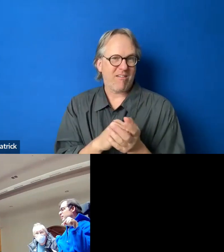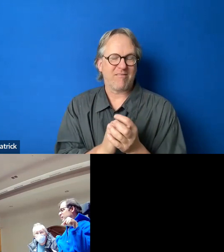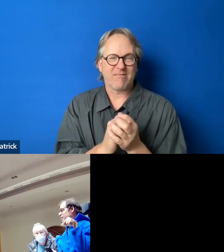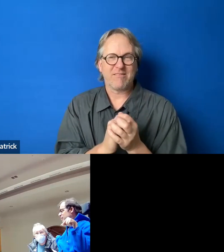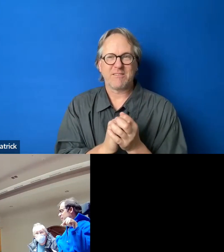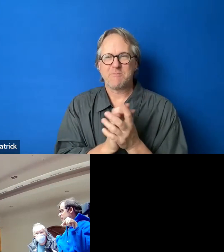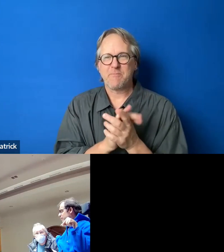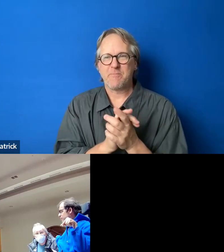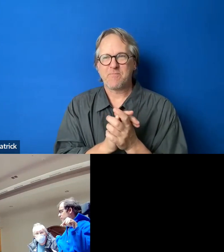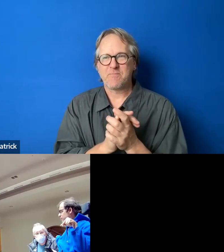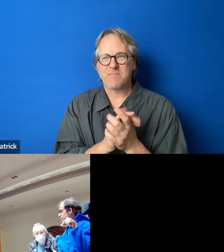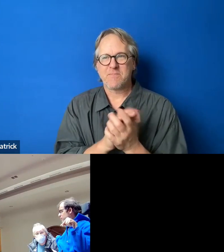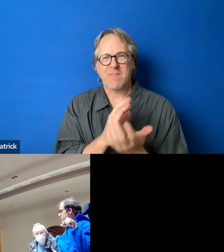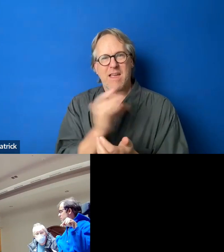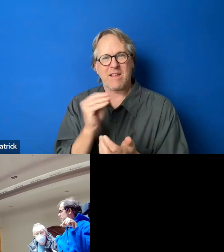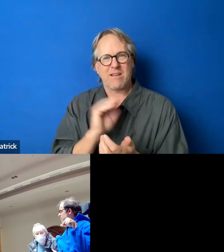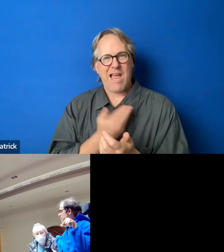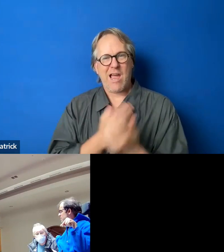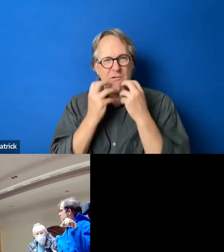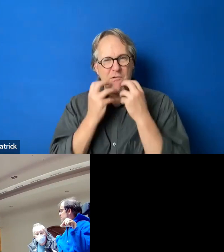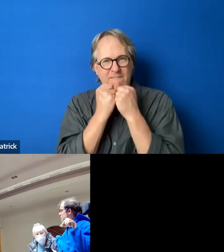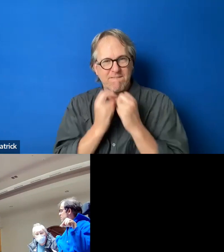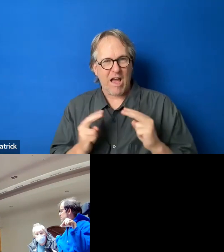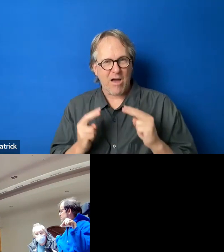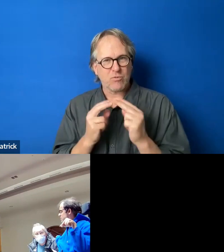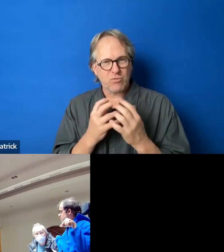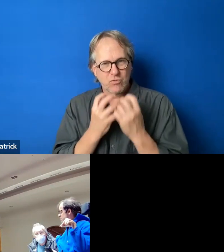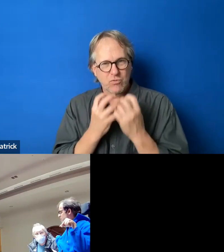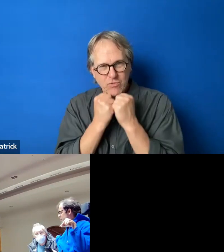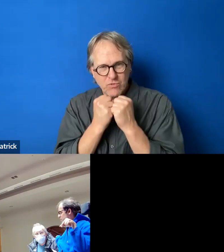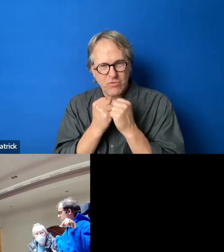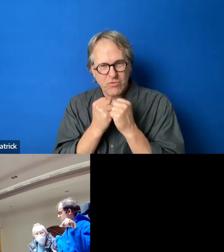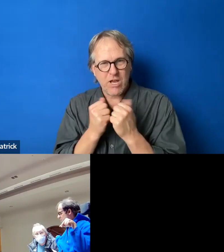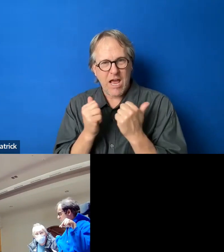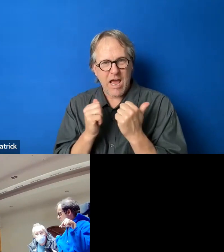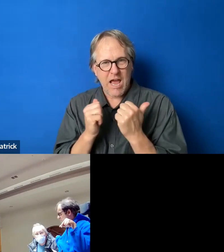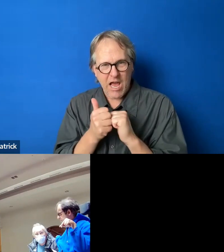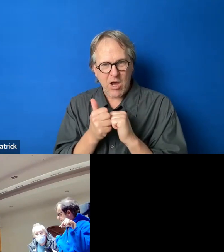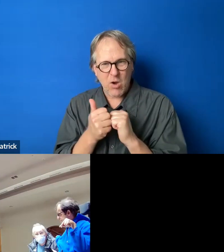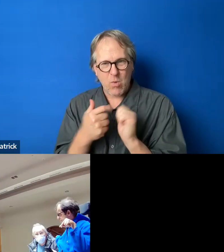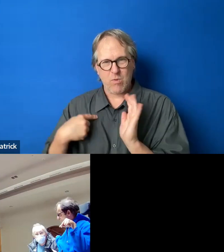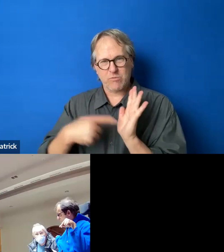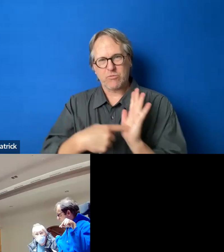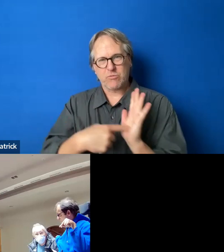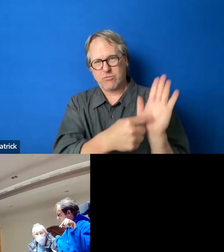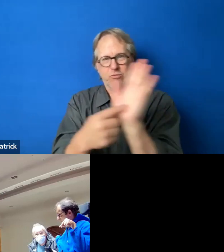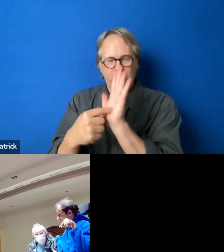our values and who do we want to be and how do we want to live our faith.